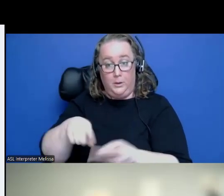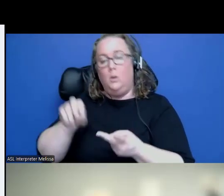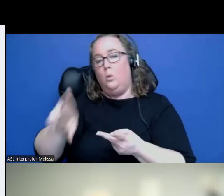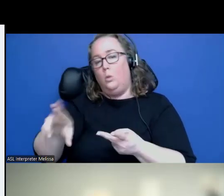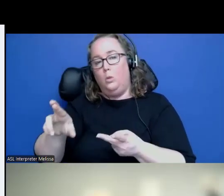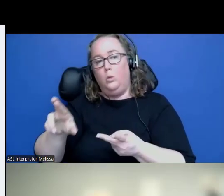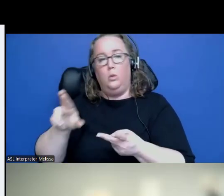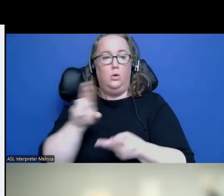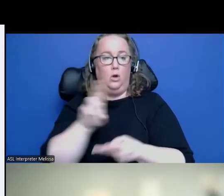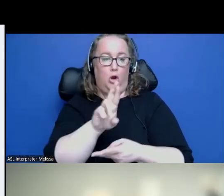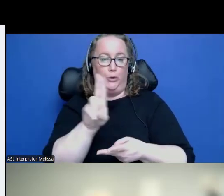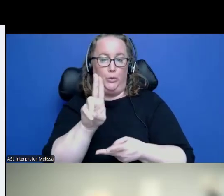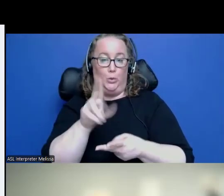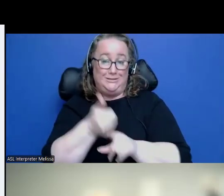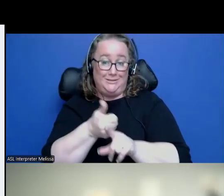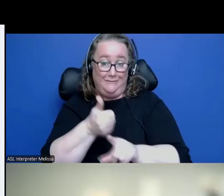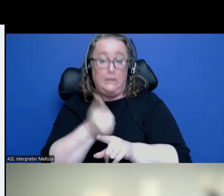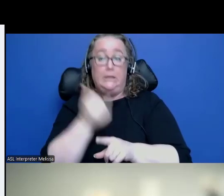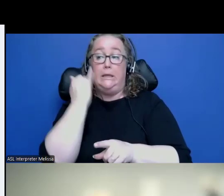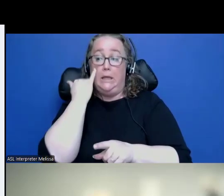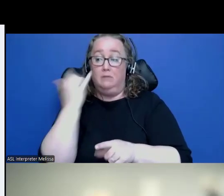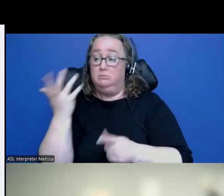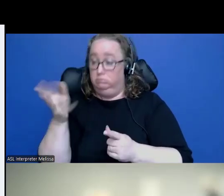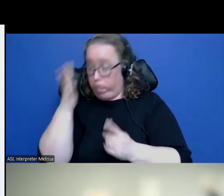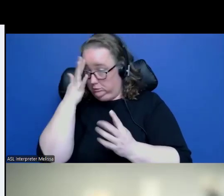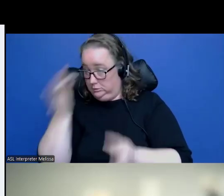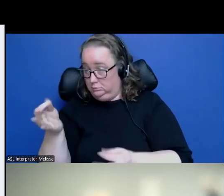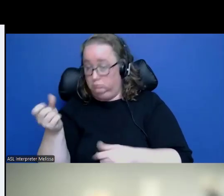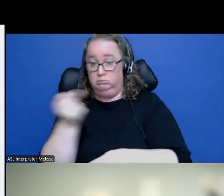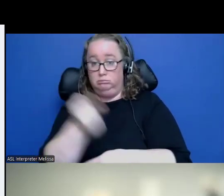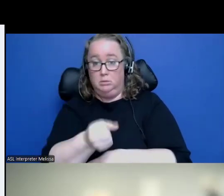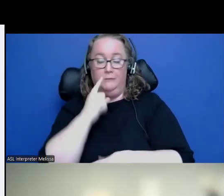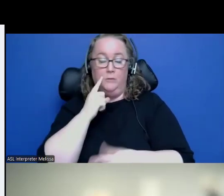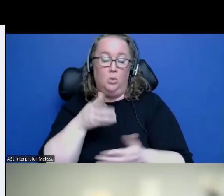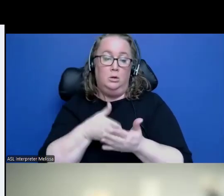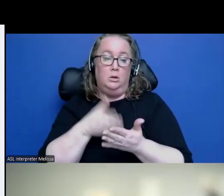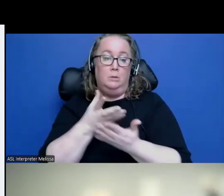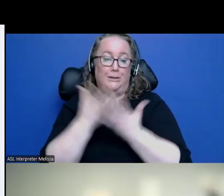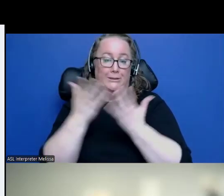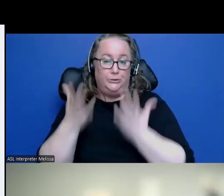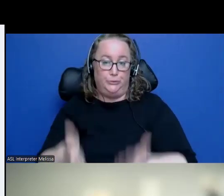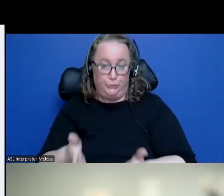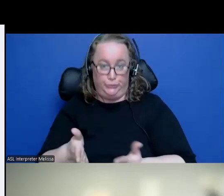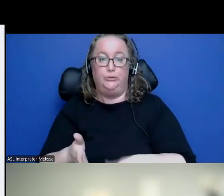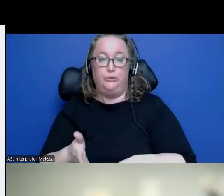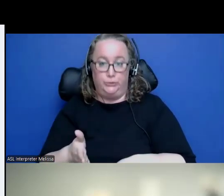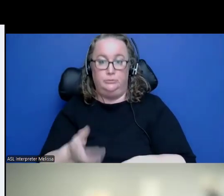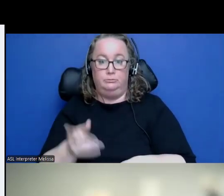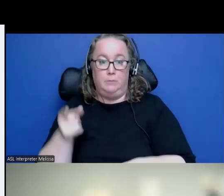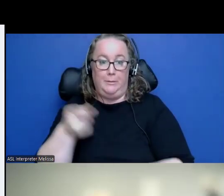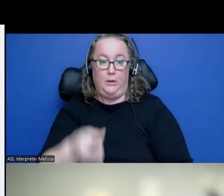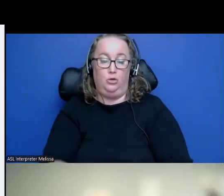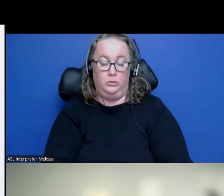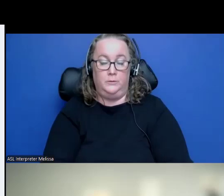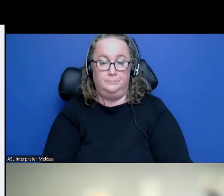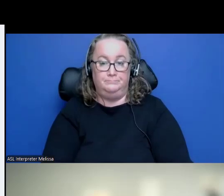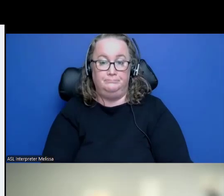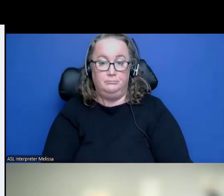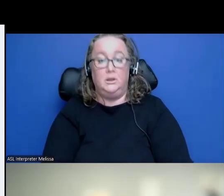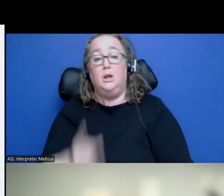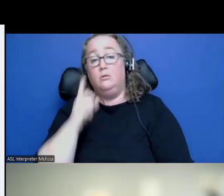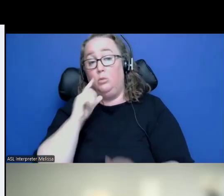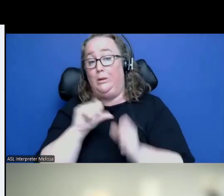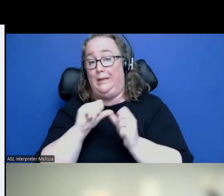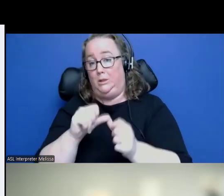where individuals who are committed, who are sentenced state prisoners, where they go for their